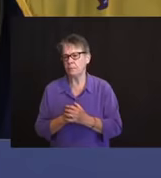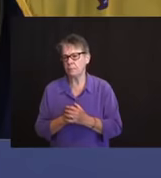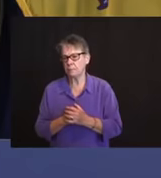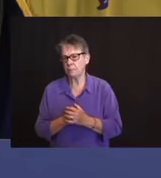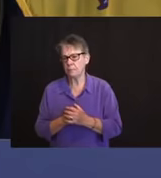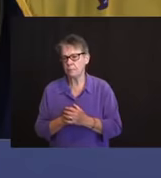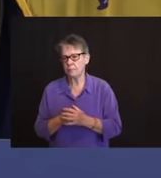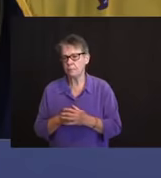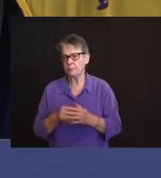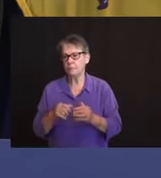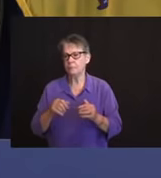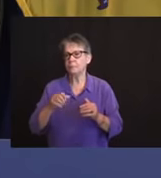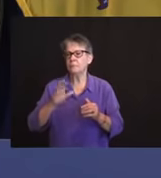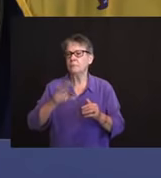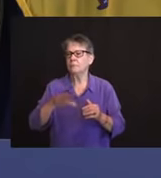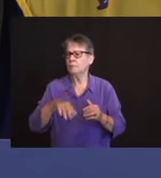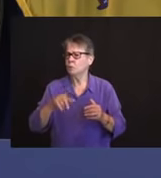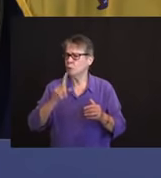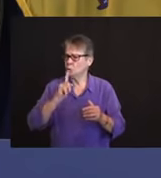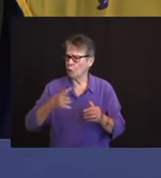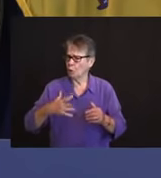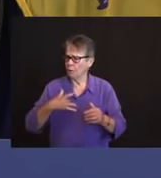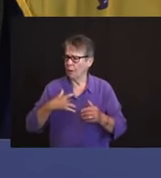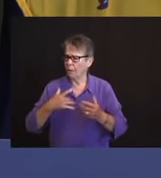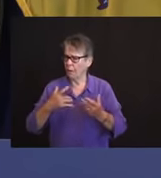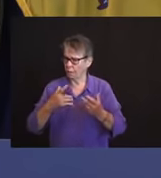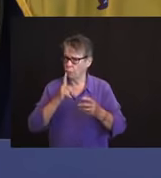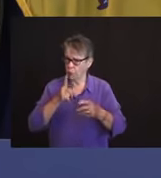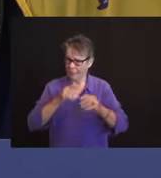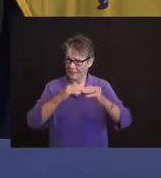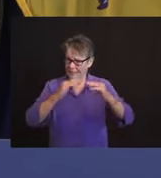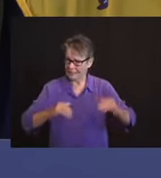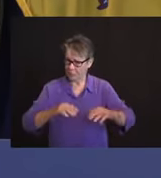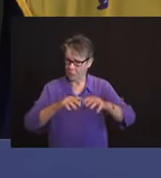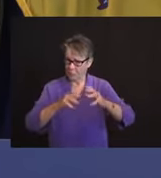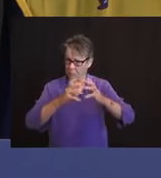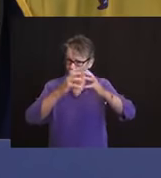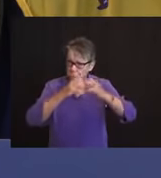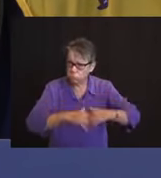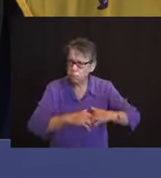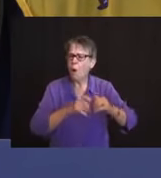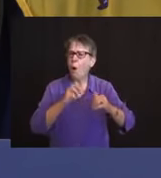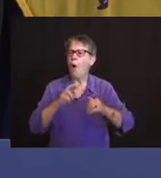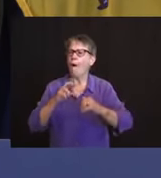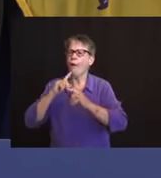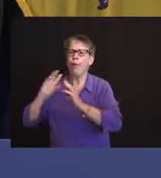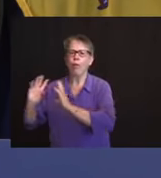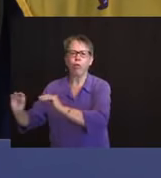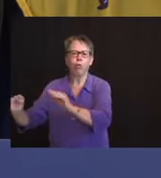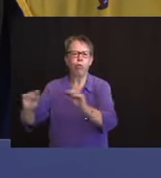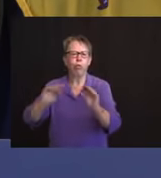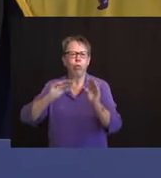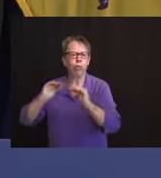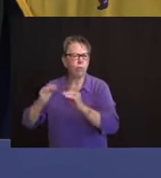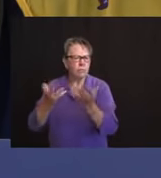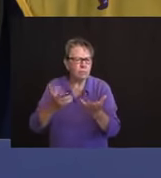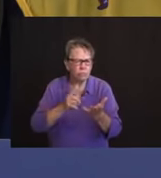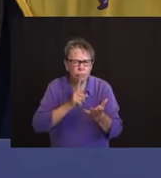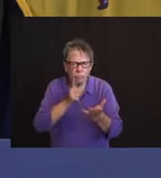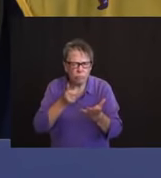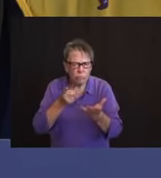Matt, anything you want to add to that, please? The governor's correct. The Postal Service, we're working with the Postal Service, and they need